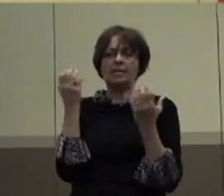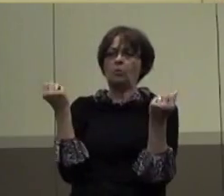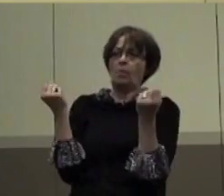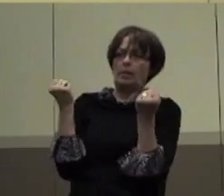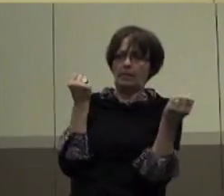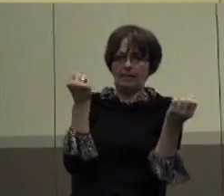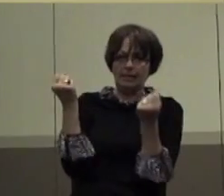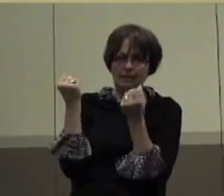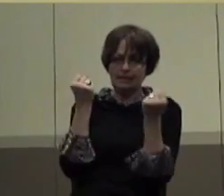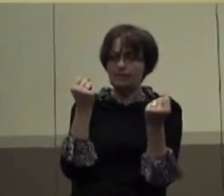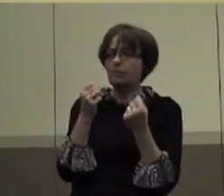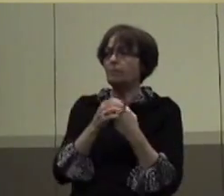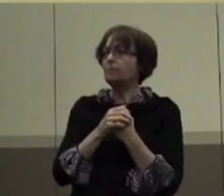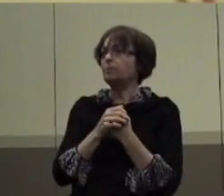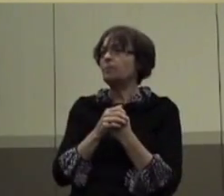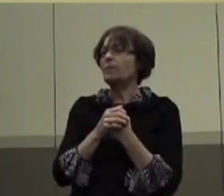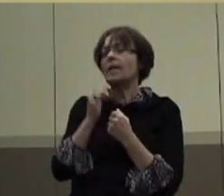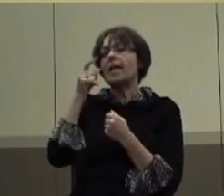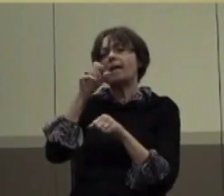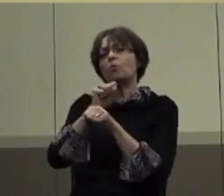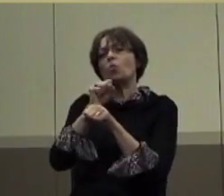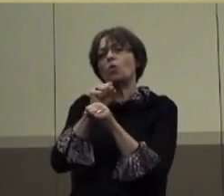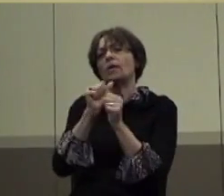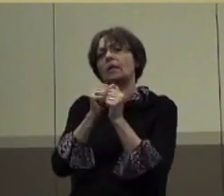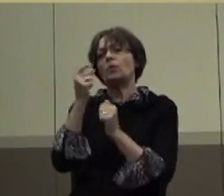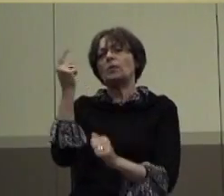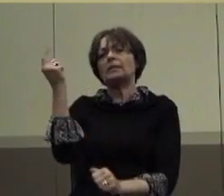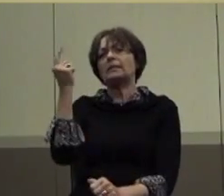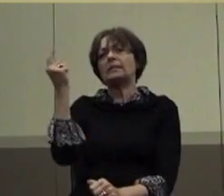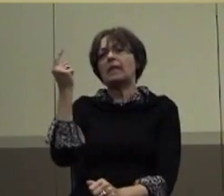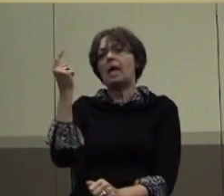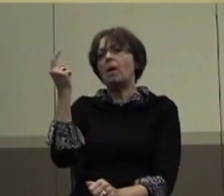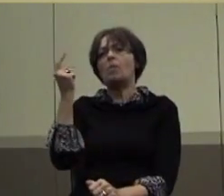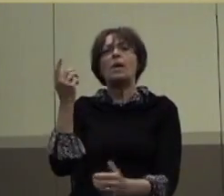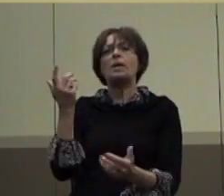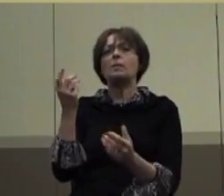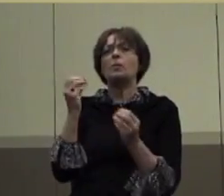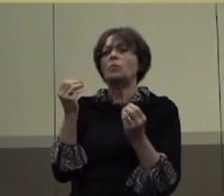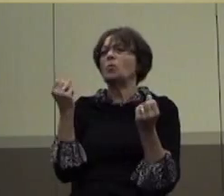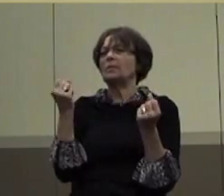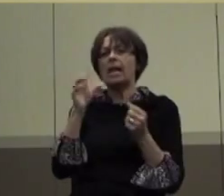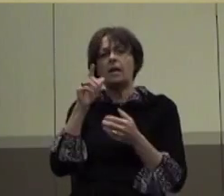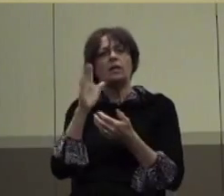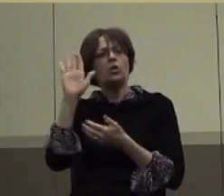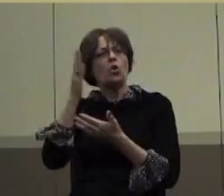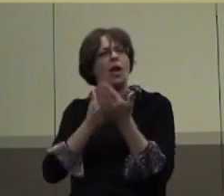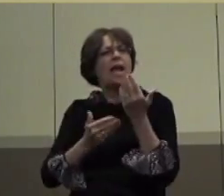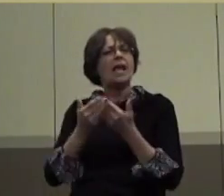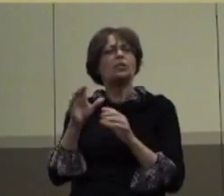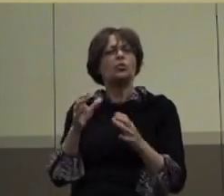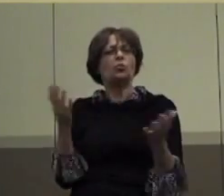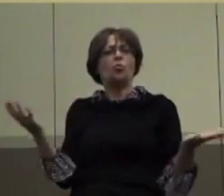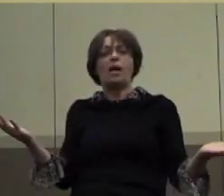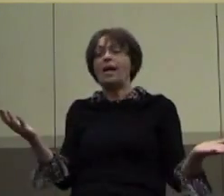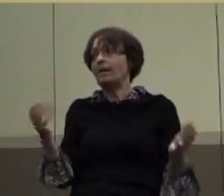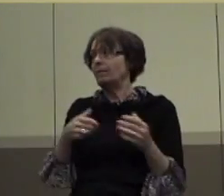doing the sign. If you're working with someone who you don't have to have sign with, what are your hands doing?